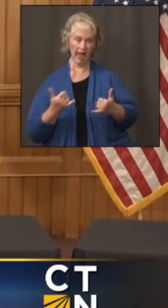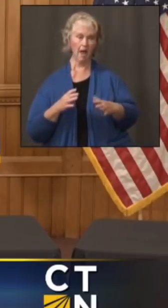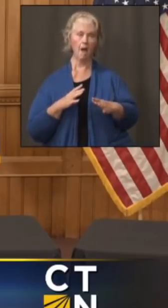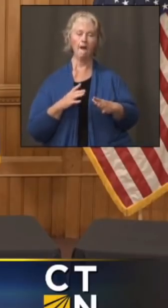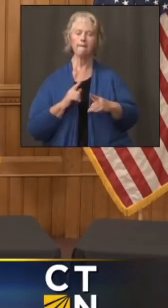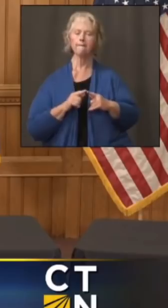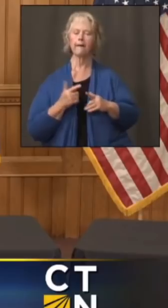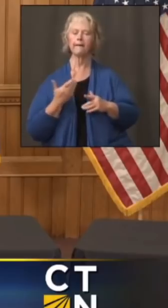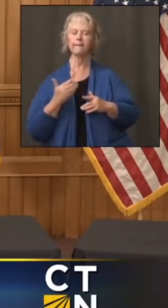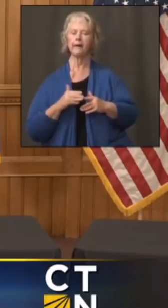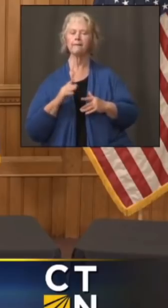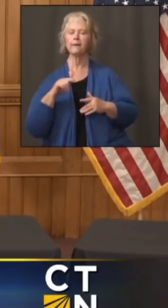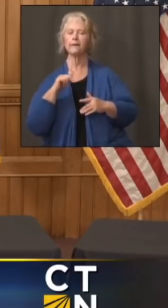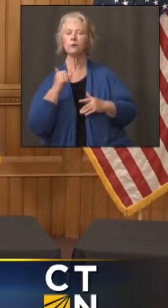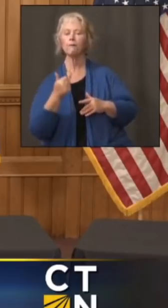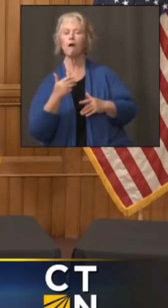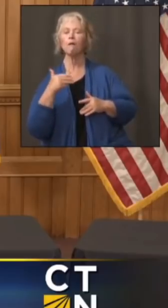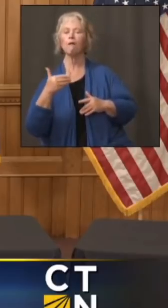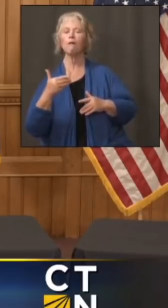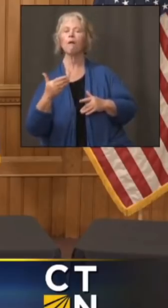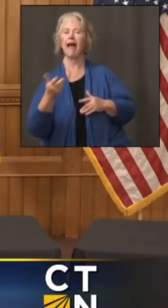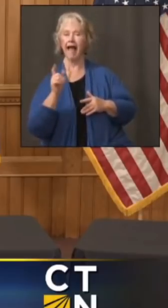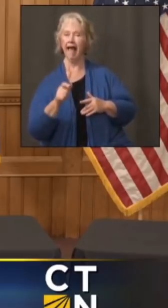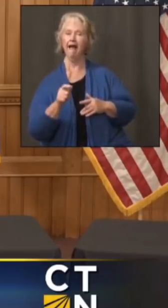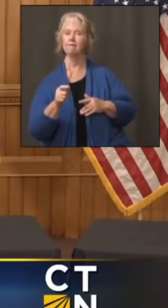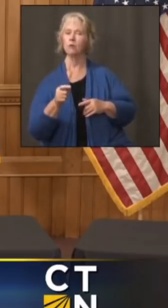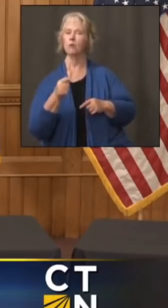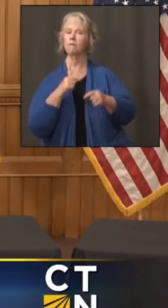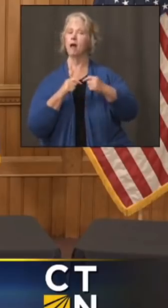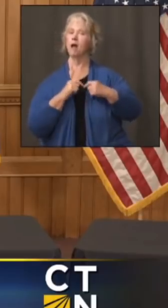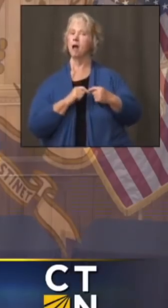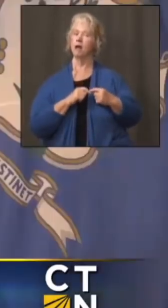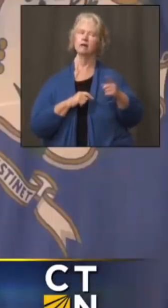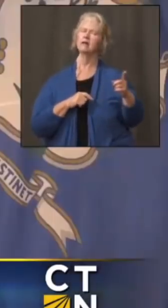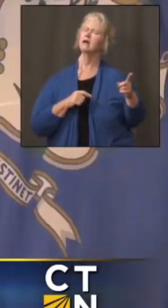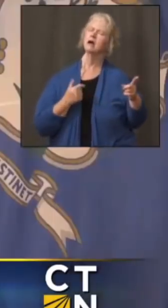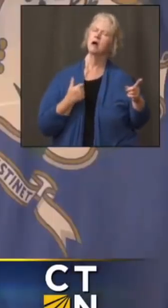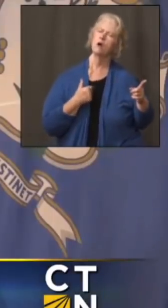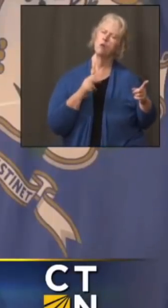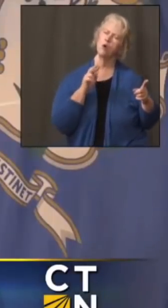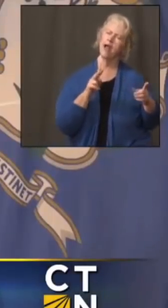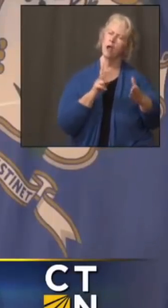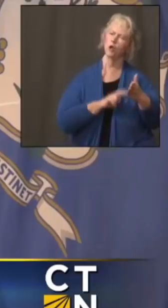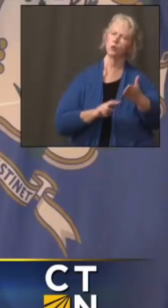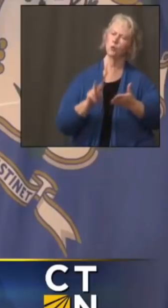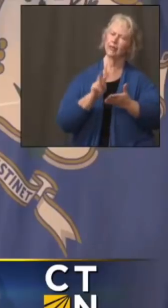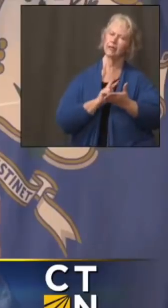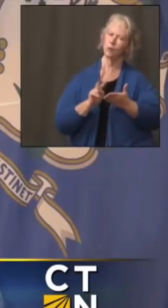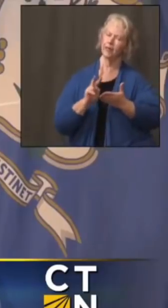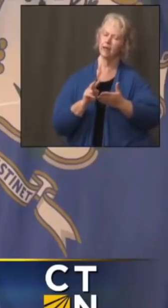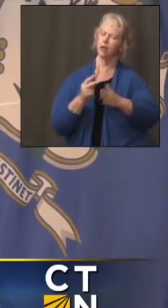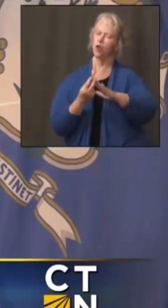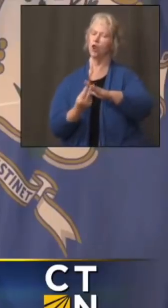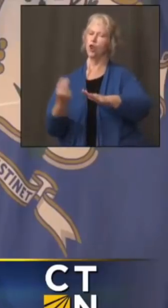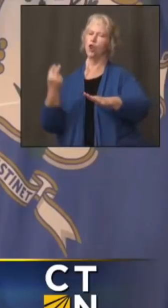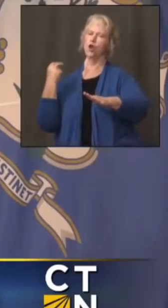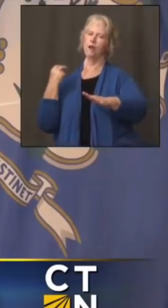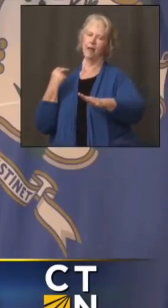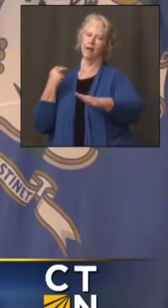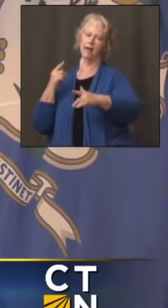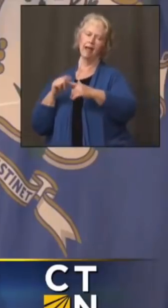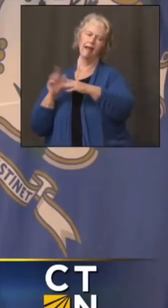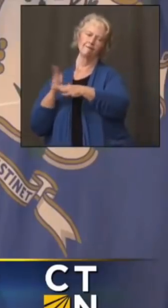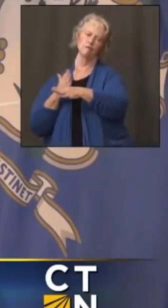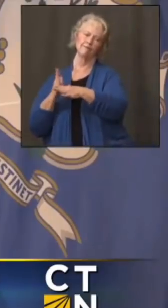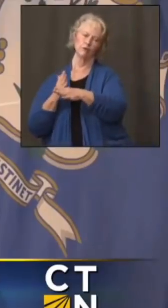to a more restricted phase? What we're going to do is on every 2-week basis do a rolling average to be able to keep that map updated